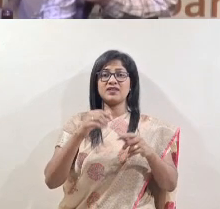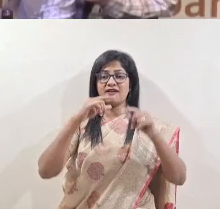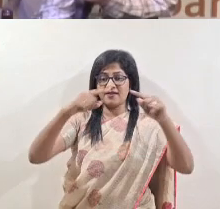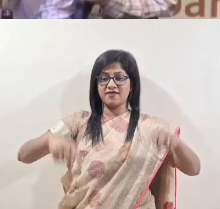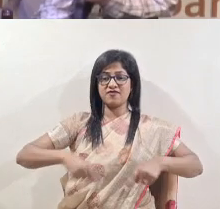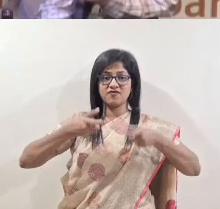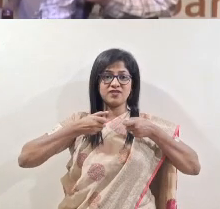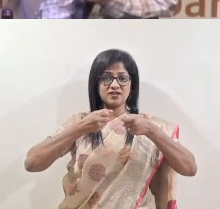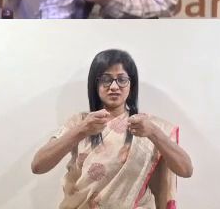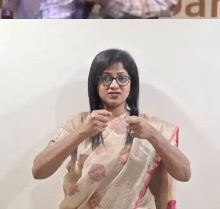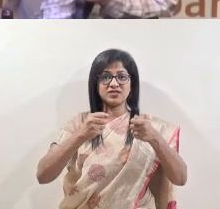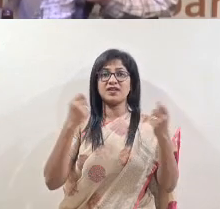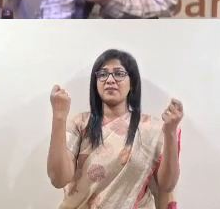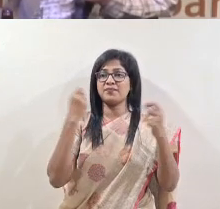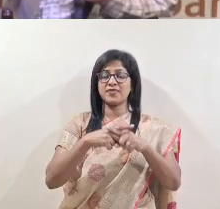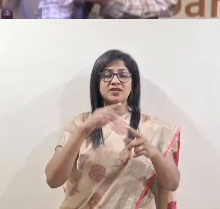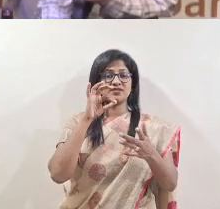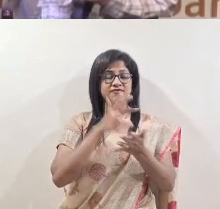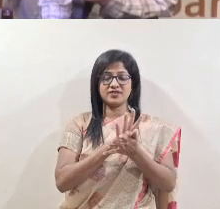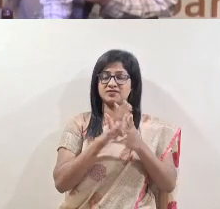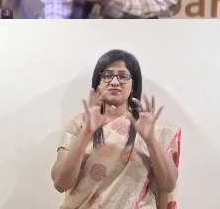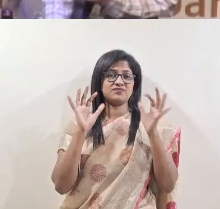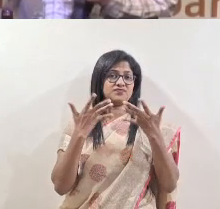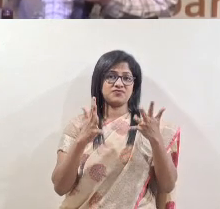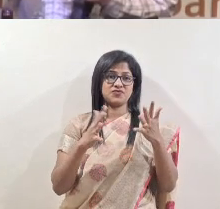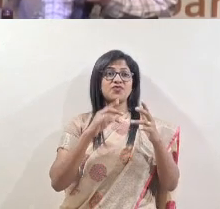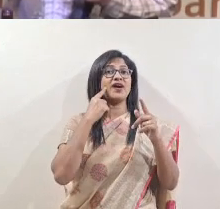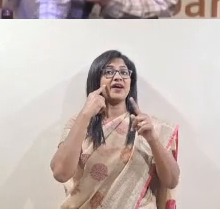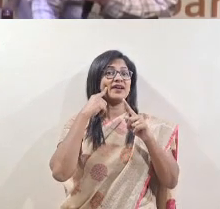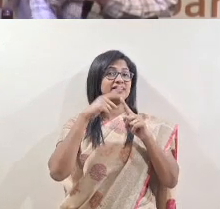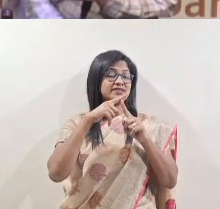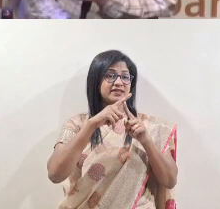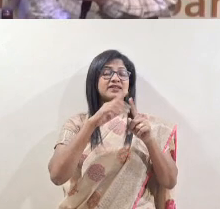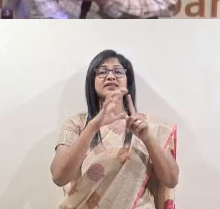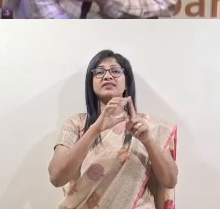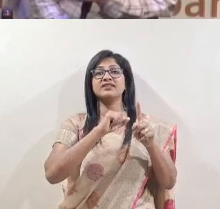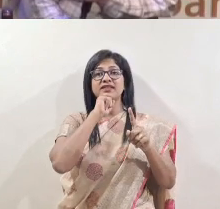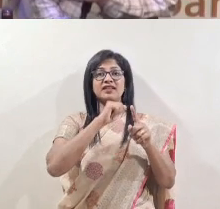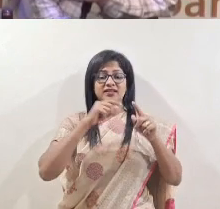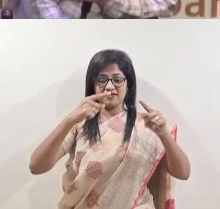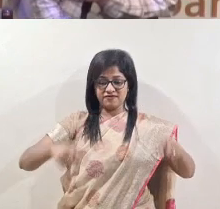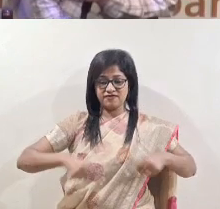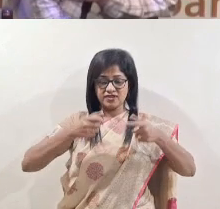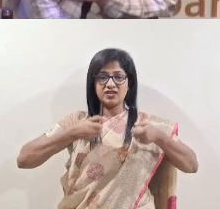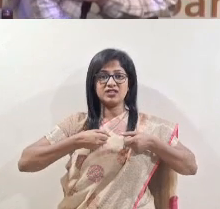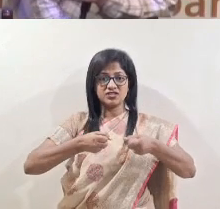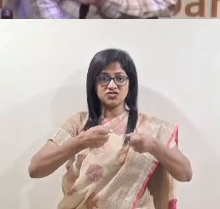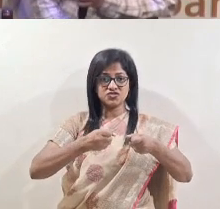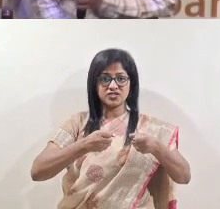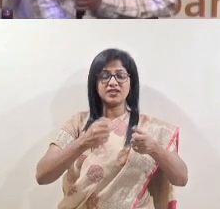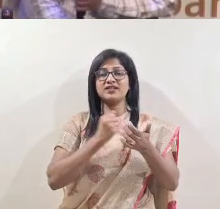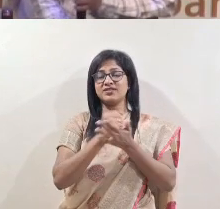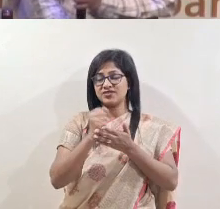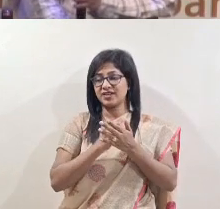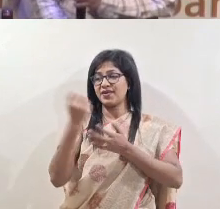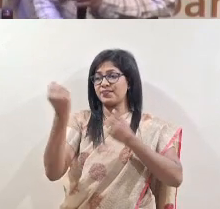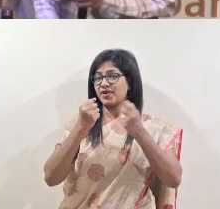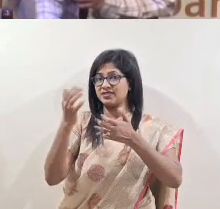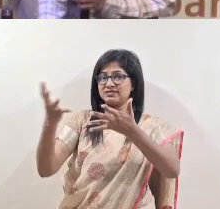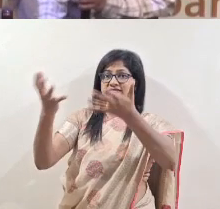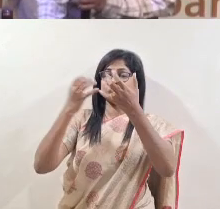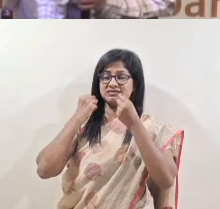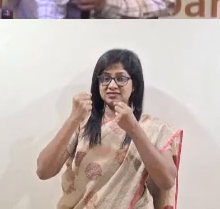wheelchairs. Even some professors at IIT Delhi, they themselves sit on the wheelchairs and thought that let's board the bus, but they were not even